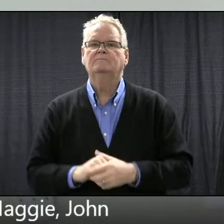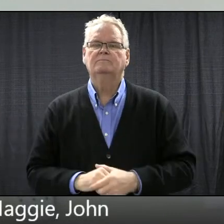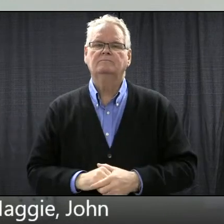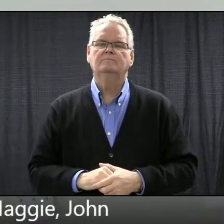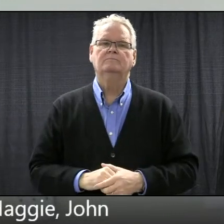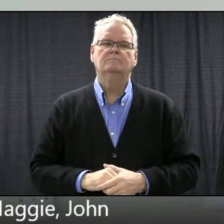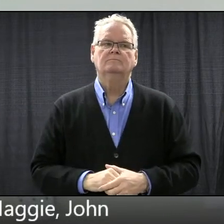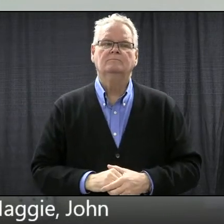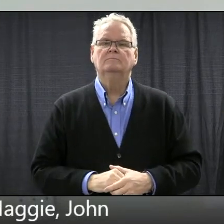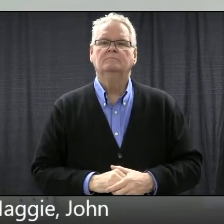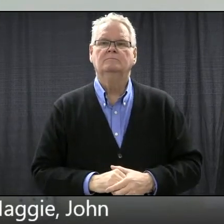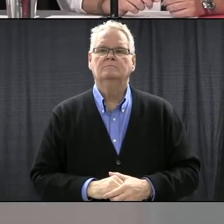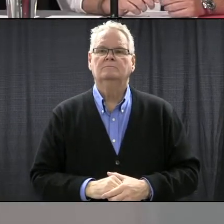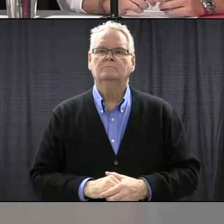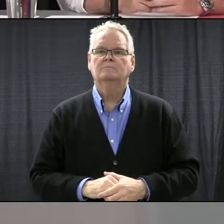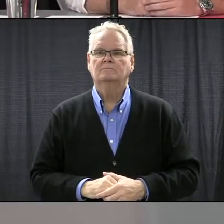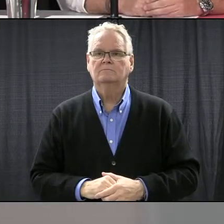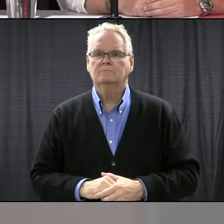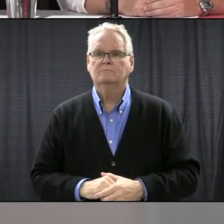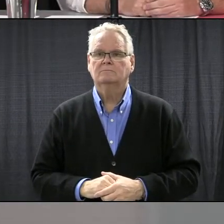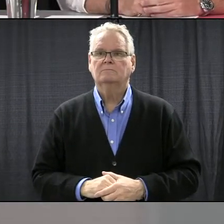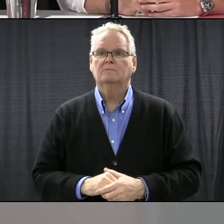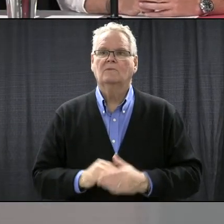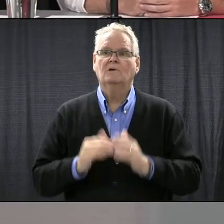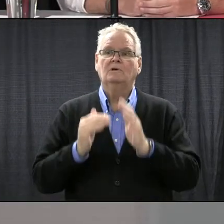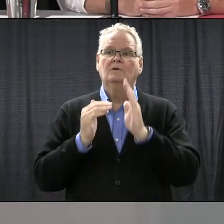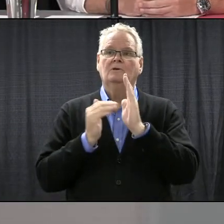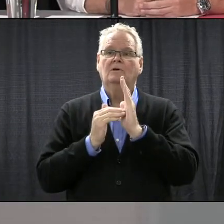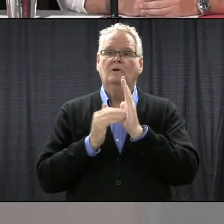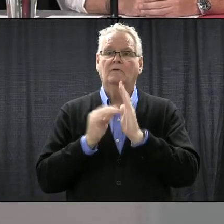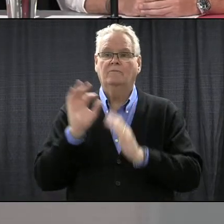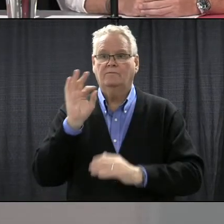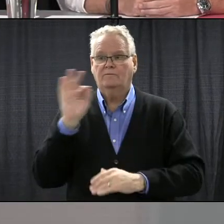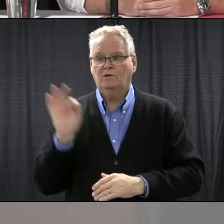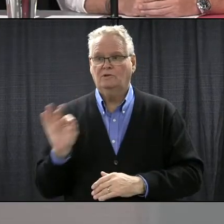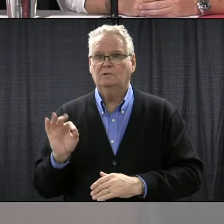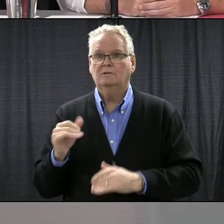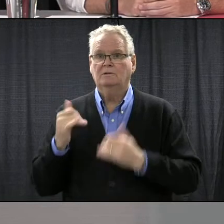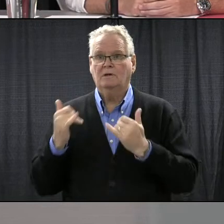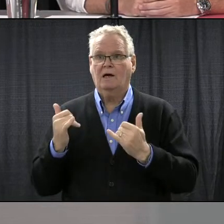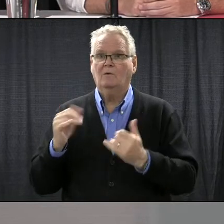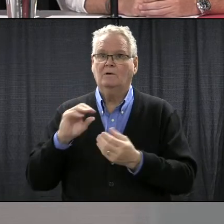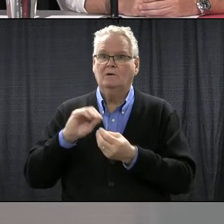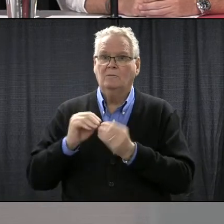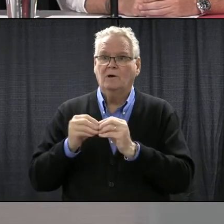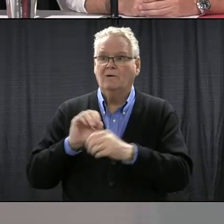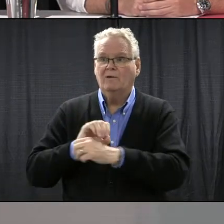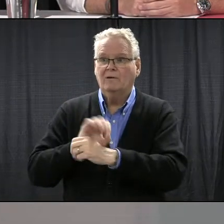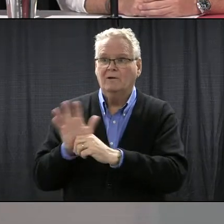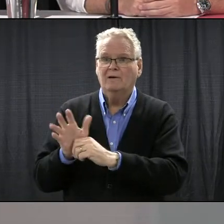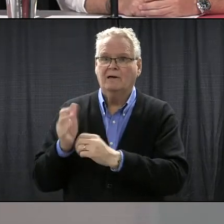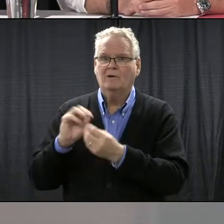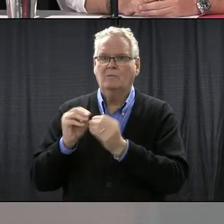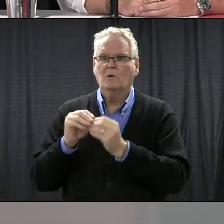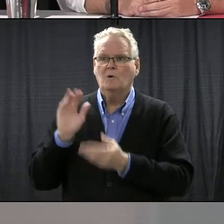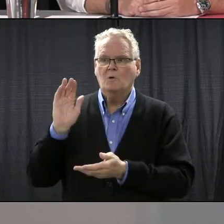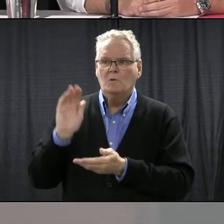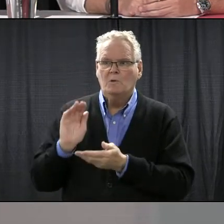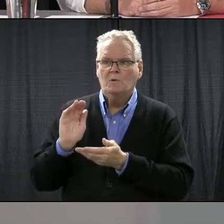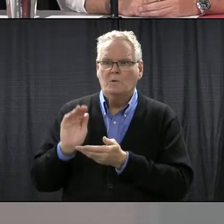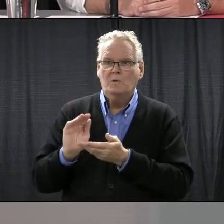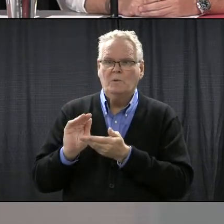Okay, and Dr. Fitzgerald, our COVID case numbers are down into the single digits. We're reopening to the rest of Canada